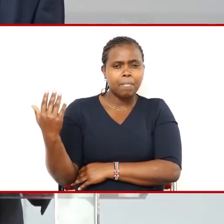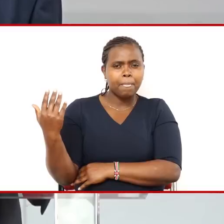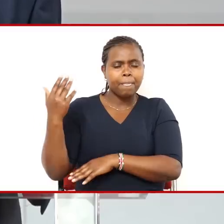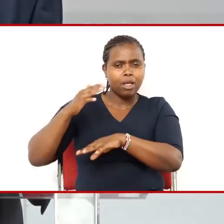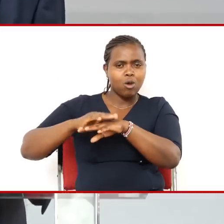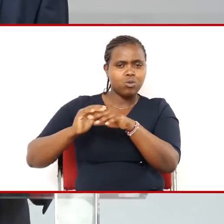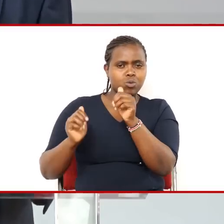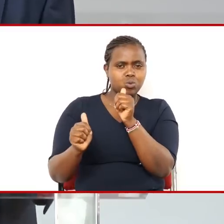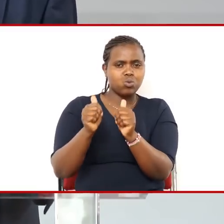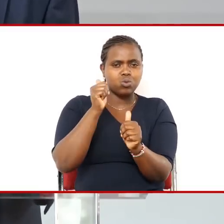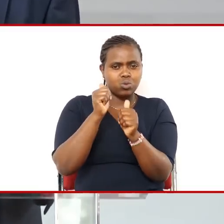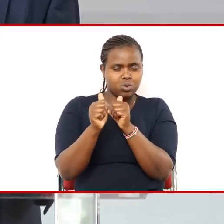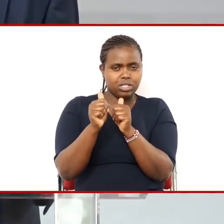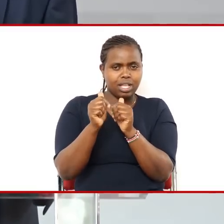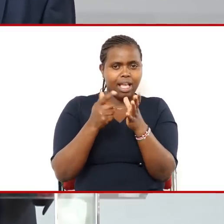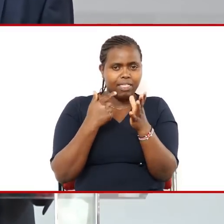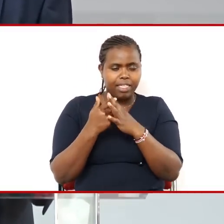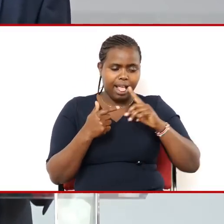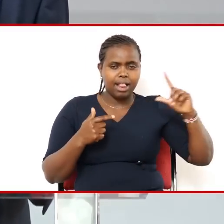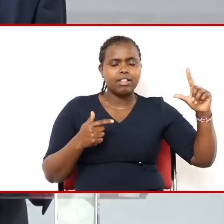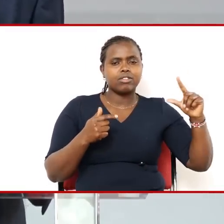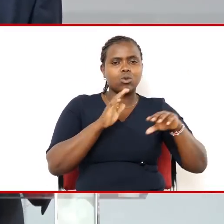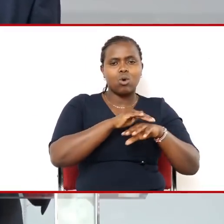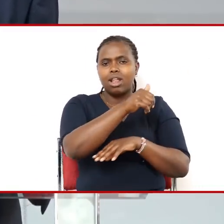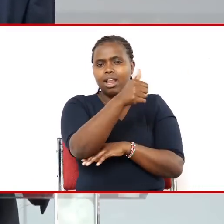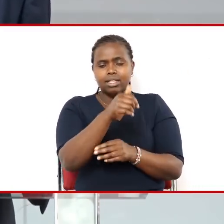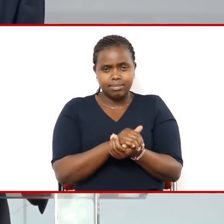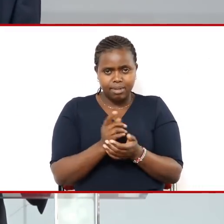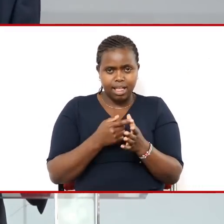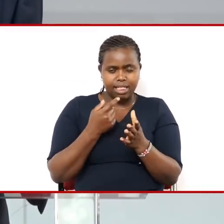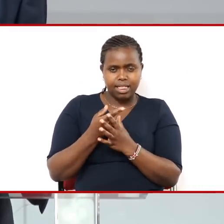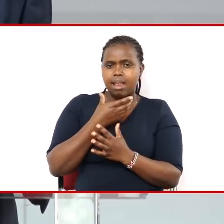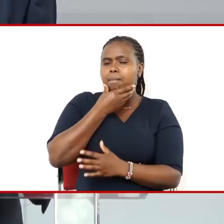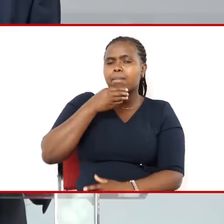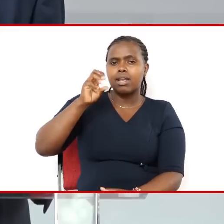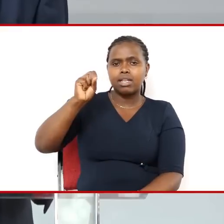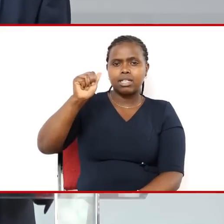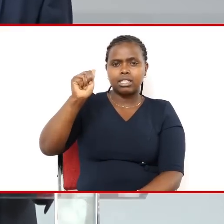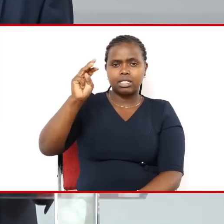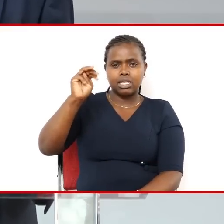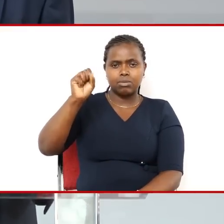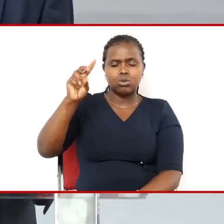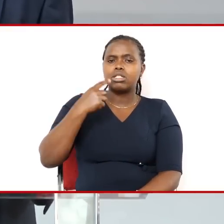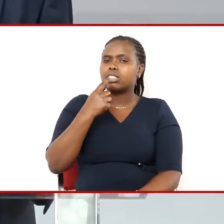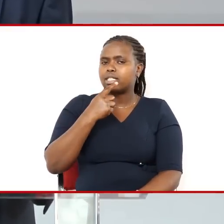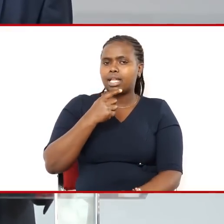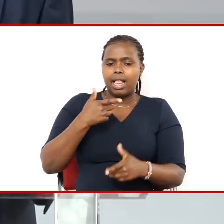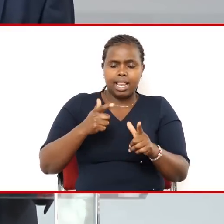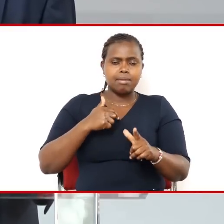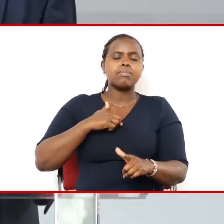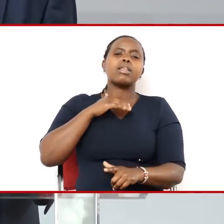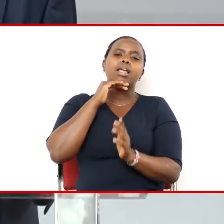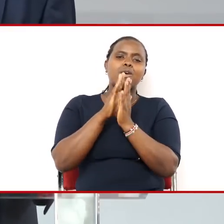on the one and his left hand on the other, Samson said, "Let me die with